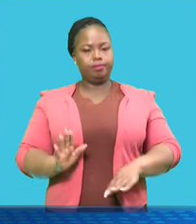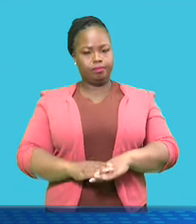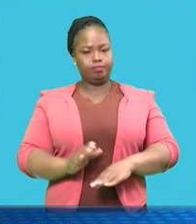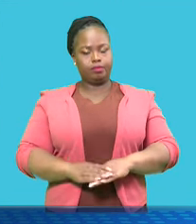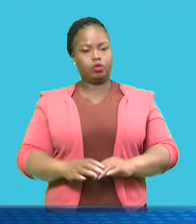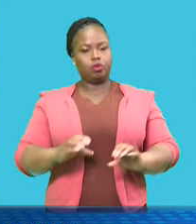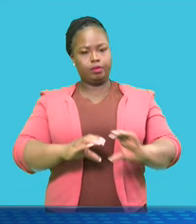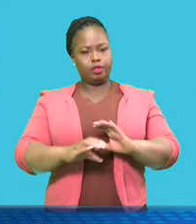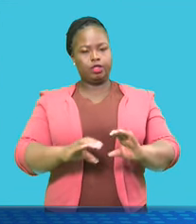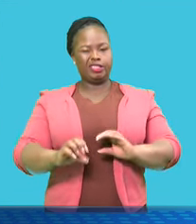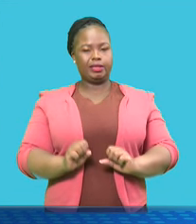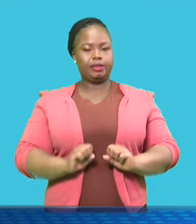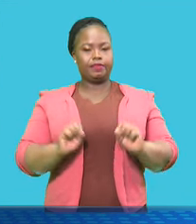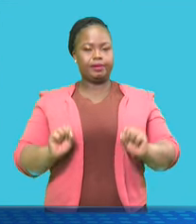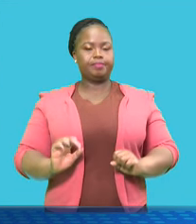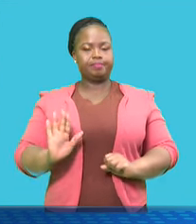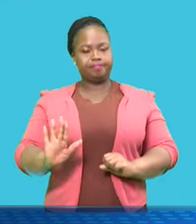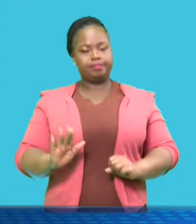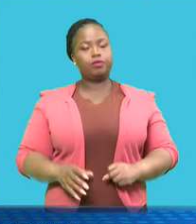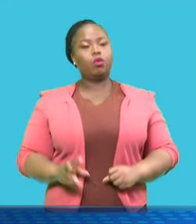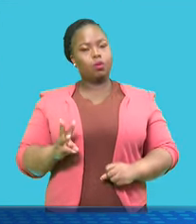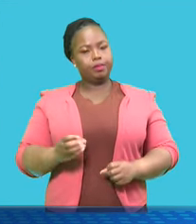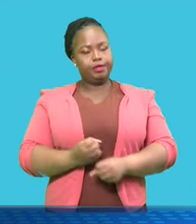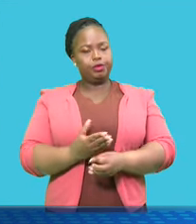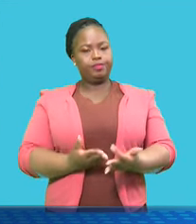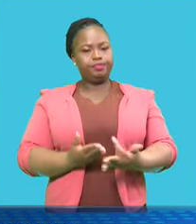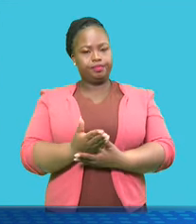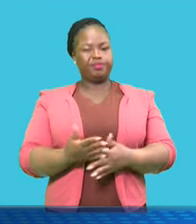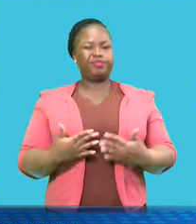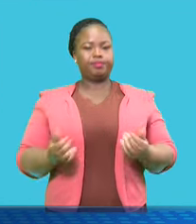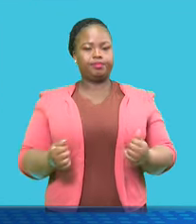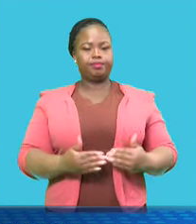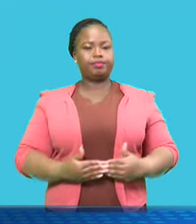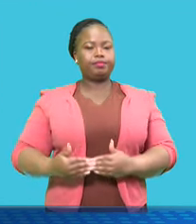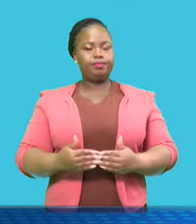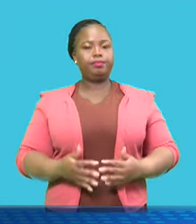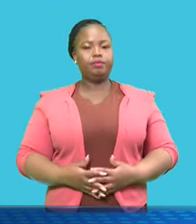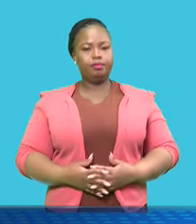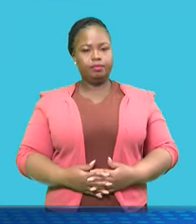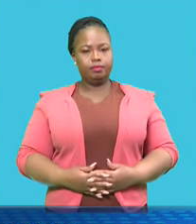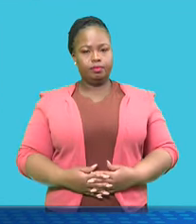reliable communication services as a channel to access healthcare services.